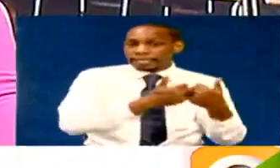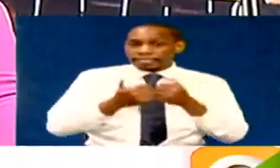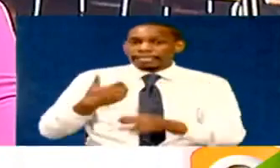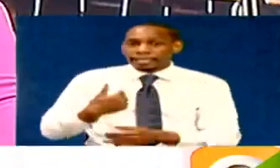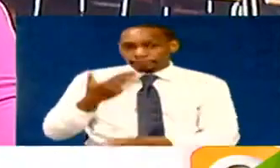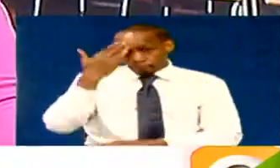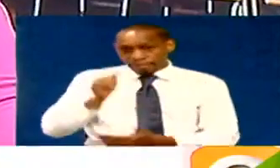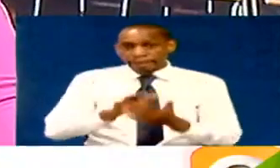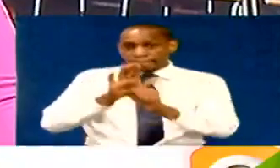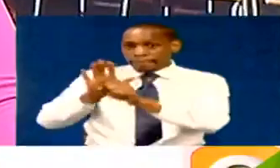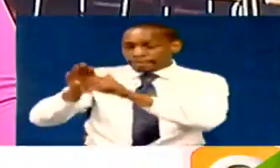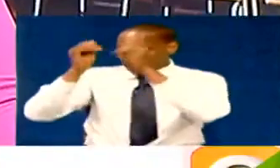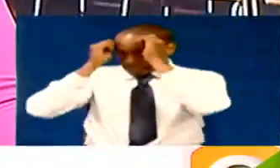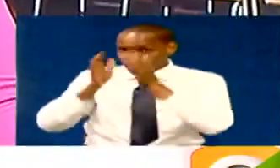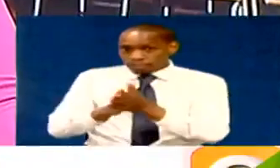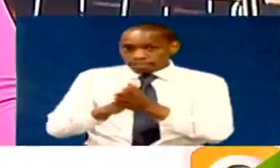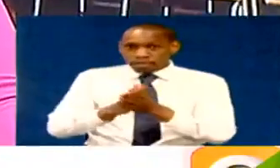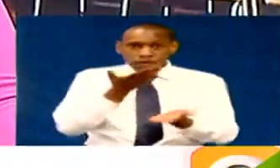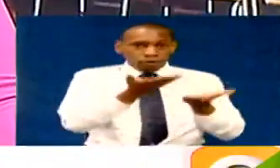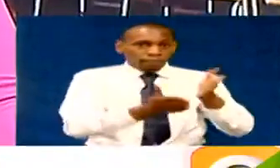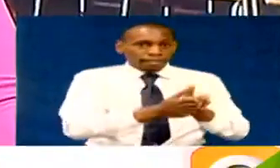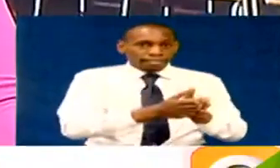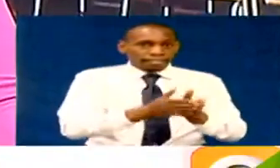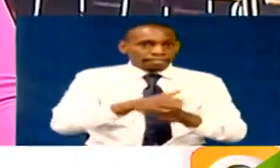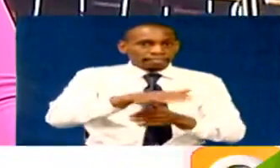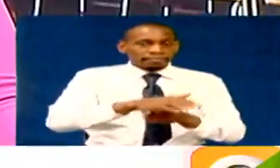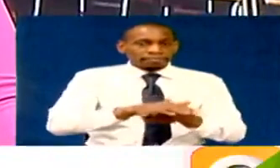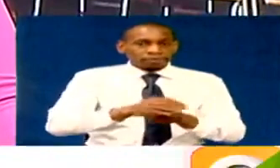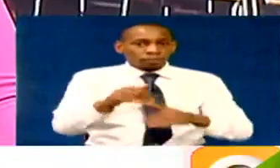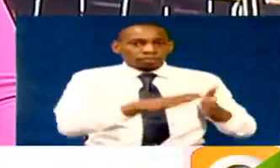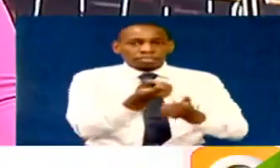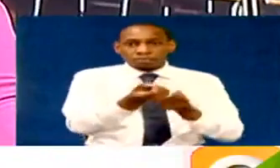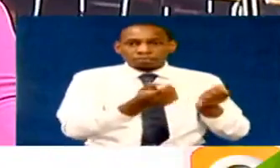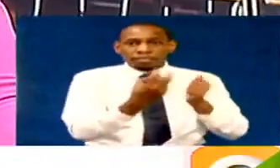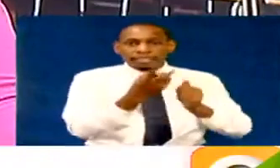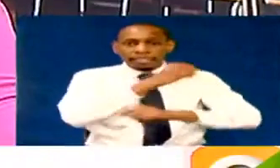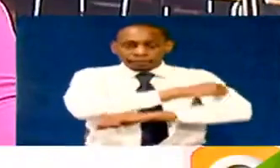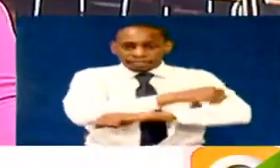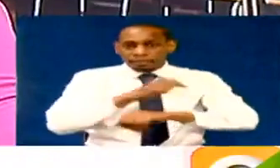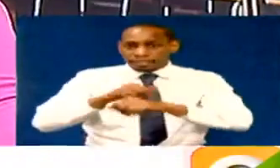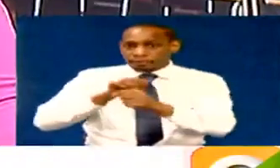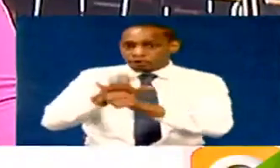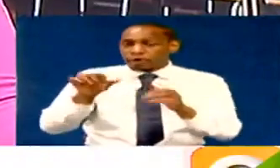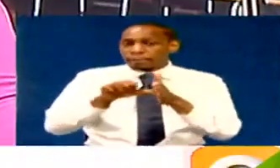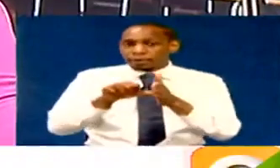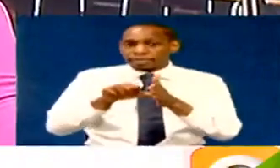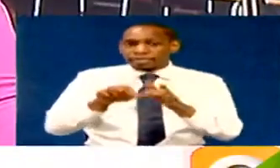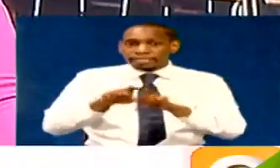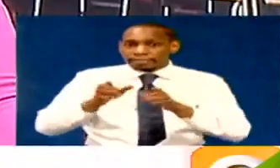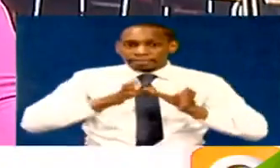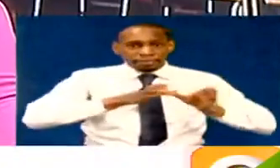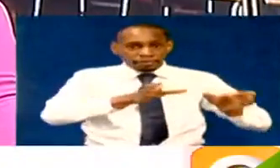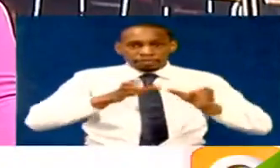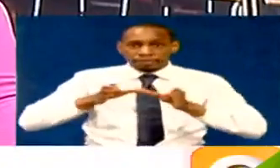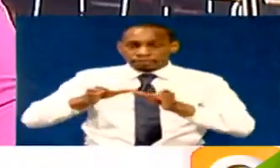an increased number of candidates against limited capacity in secondary schools, while the COVID-19 pandemic has